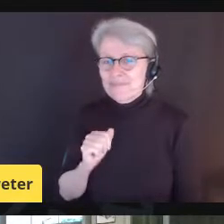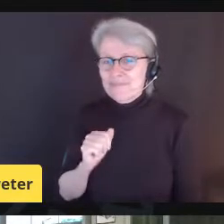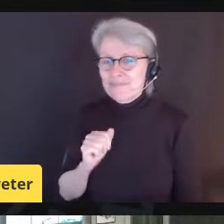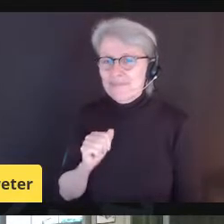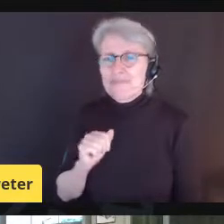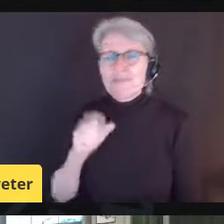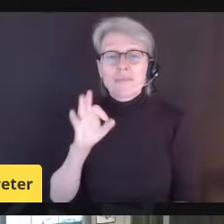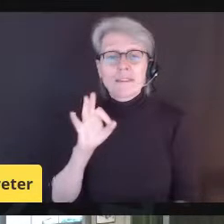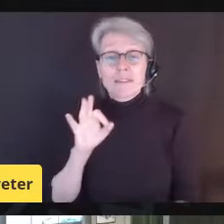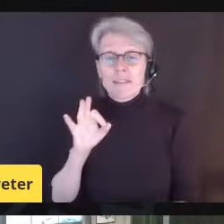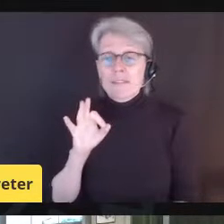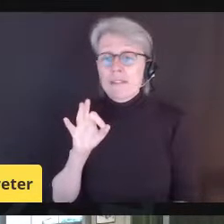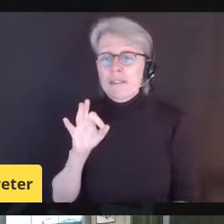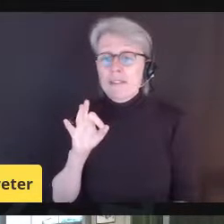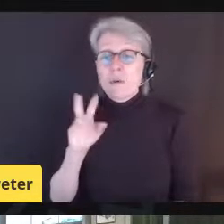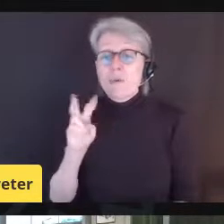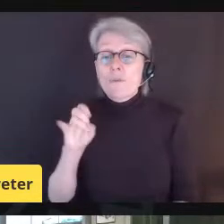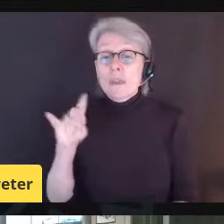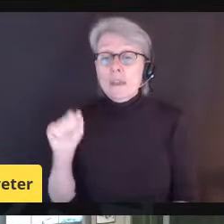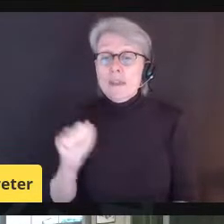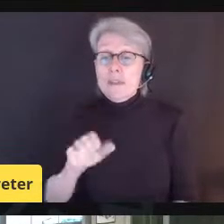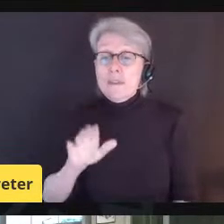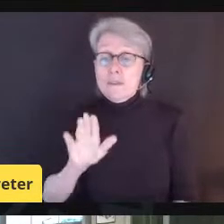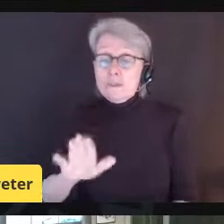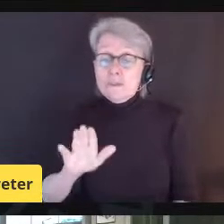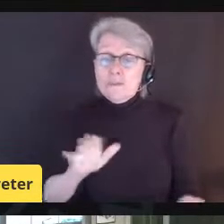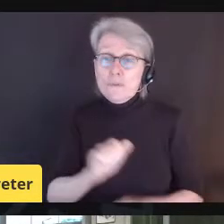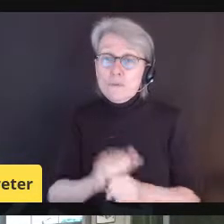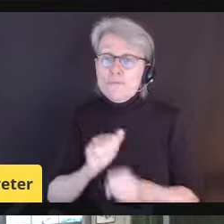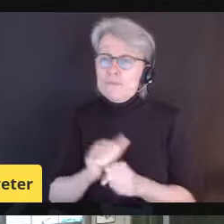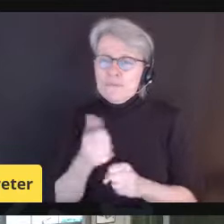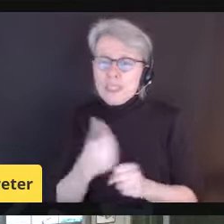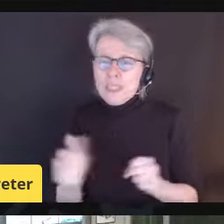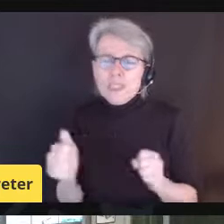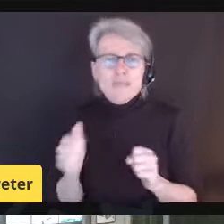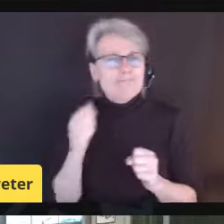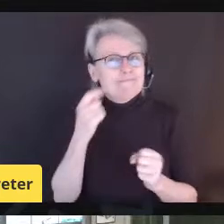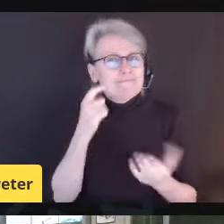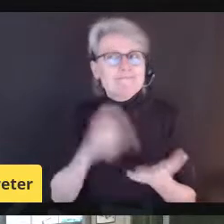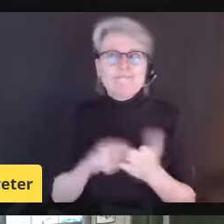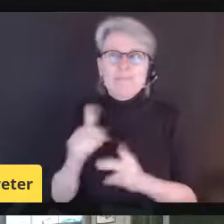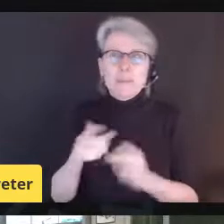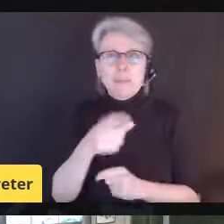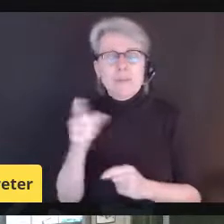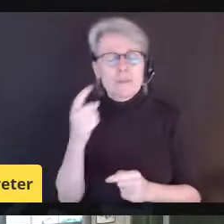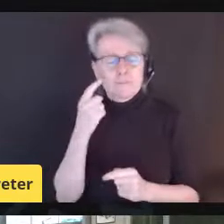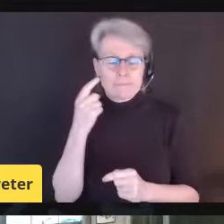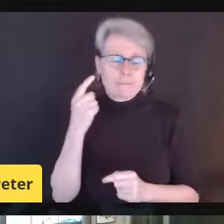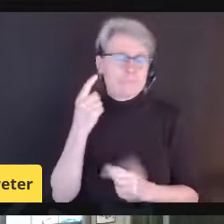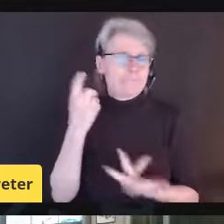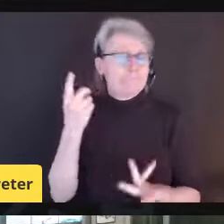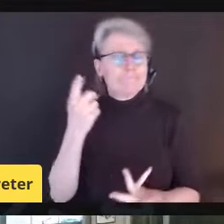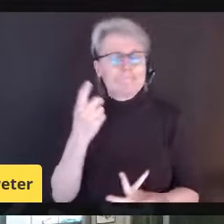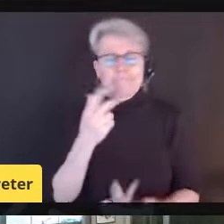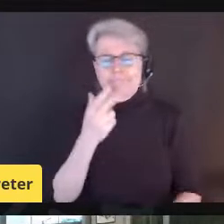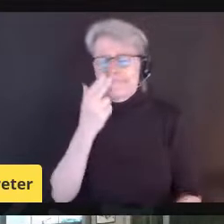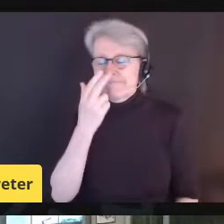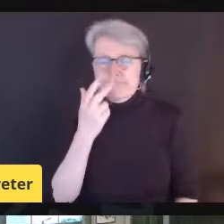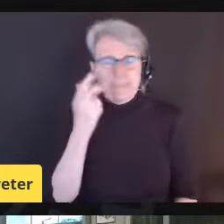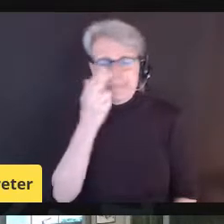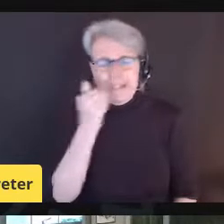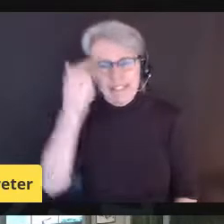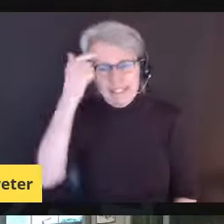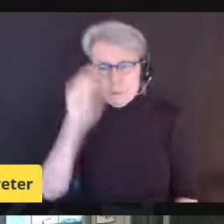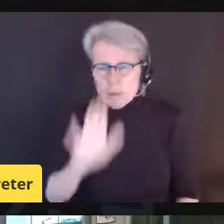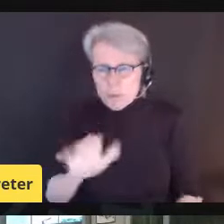same question for you, to repeat the question. Any kind of common misconceptions that have come up in your field or that people